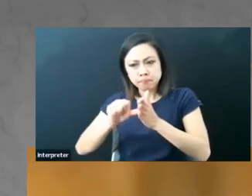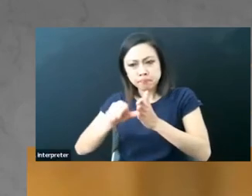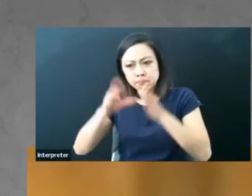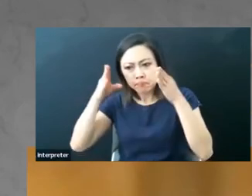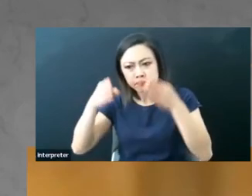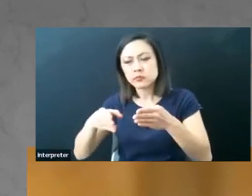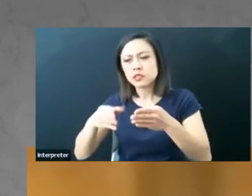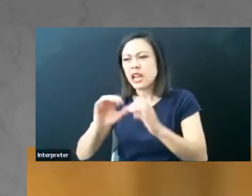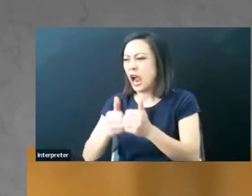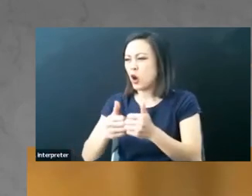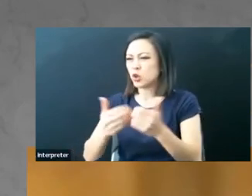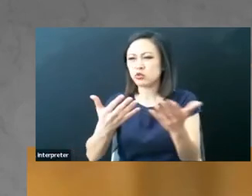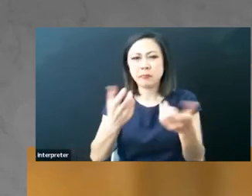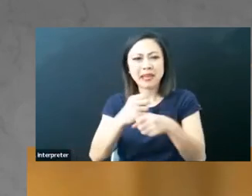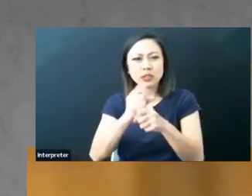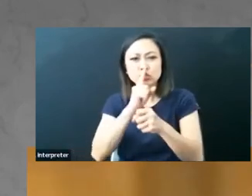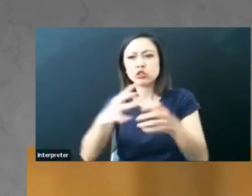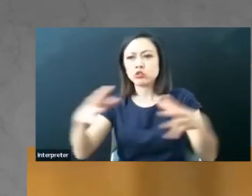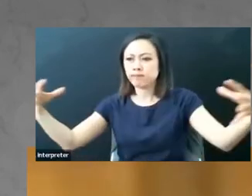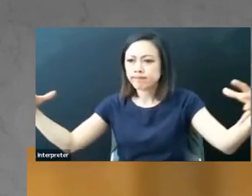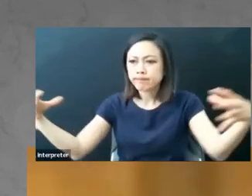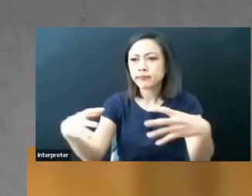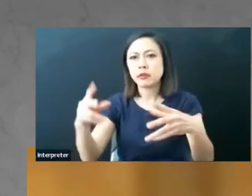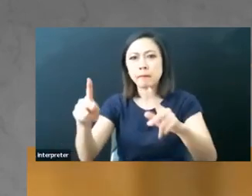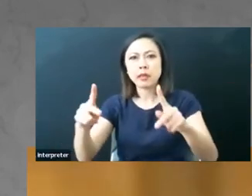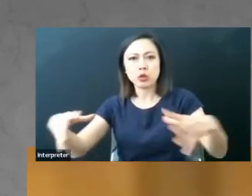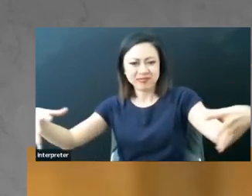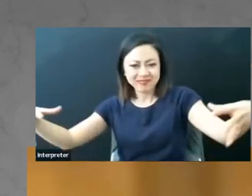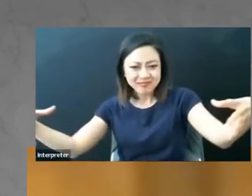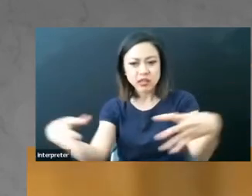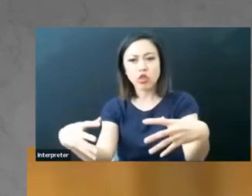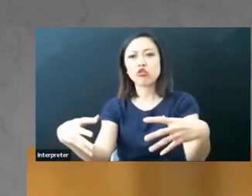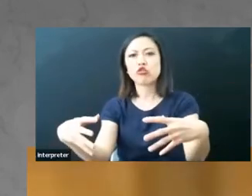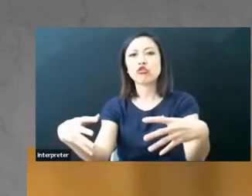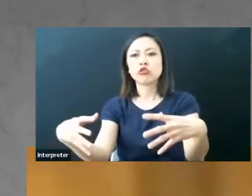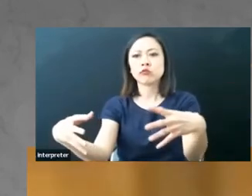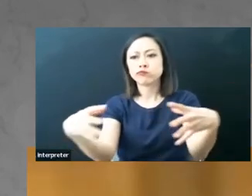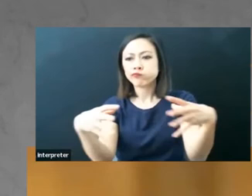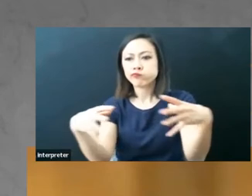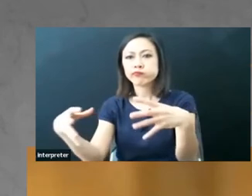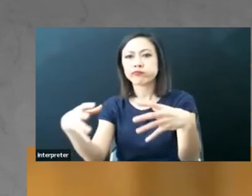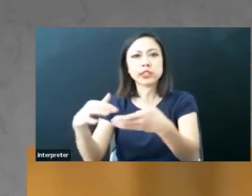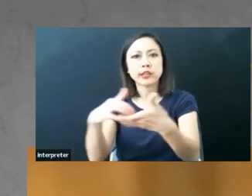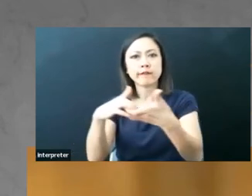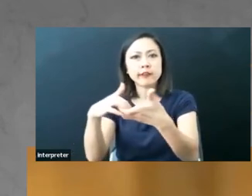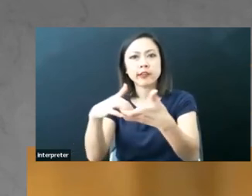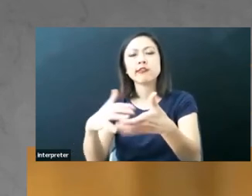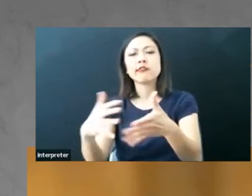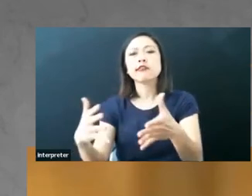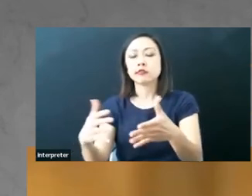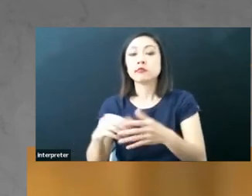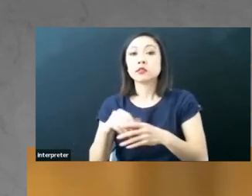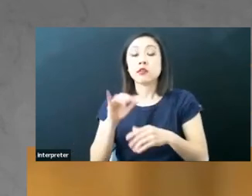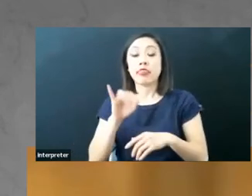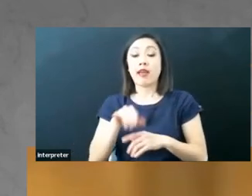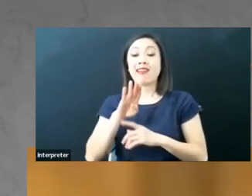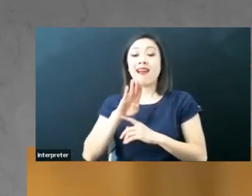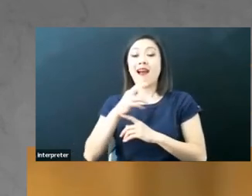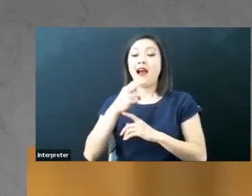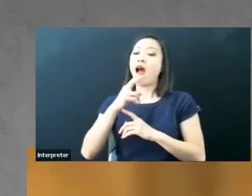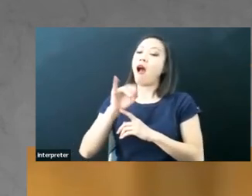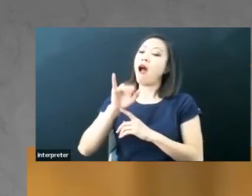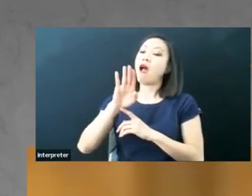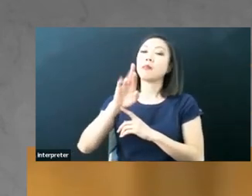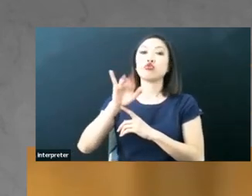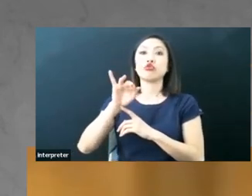and convening. So I think culture benefits from this hybrid structure in that you're a magnet for talent. People